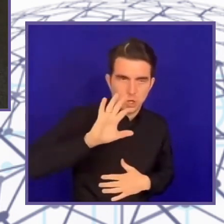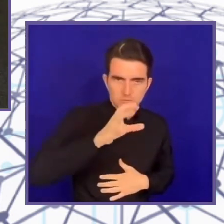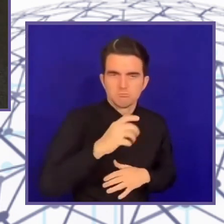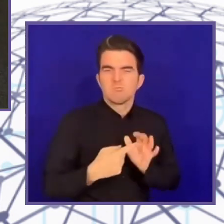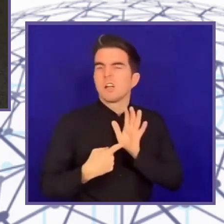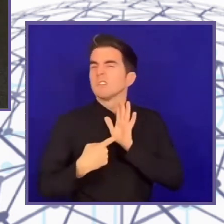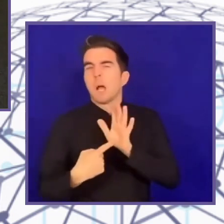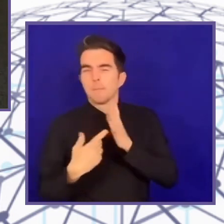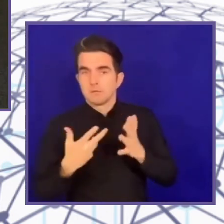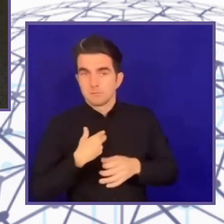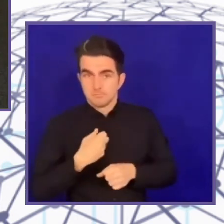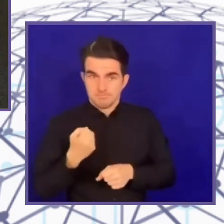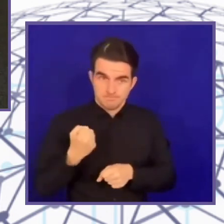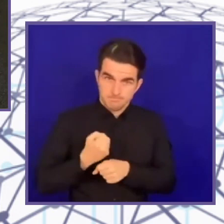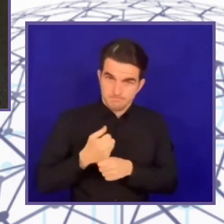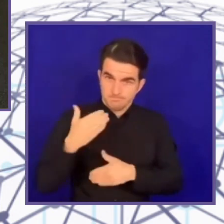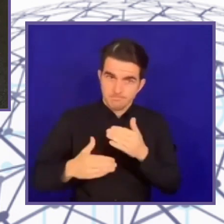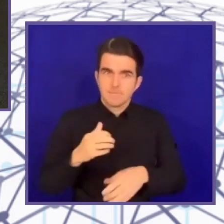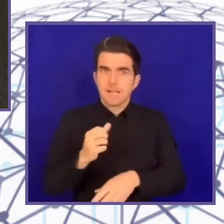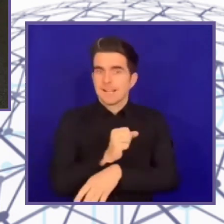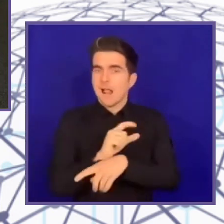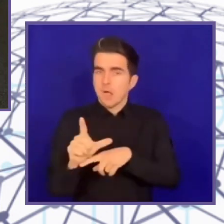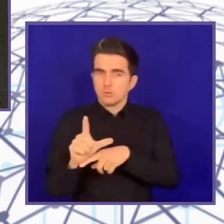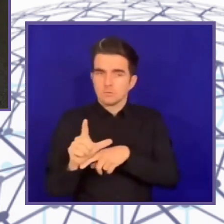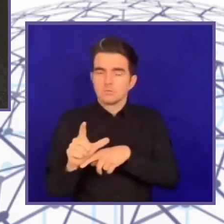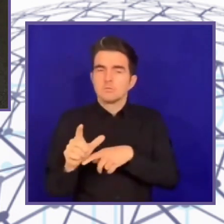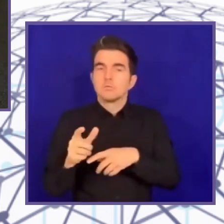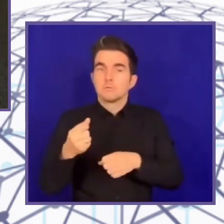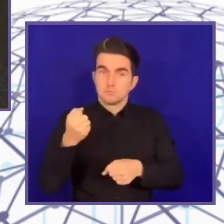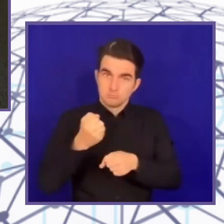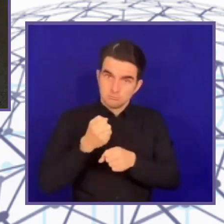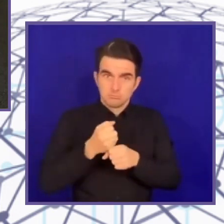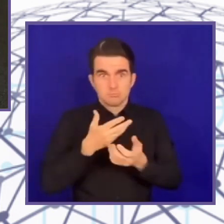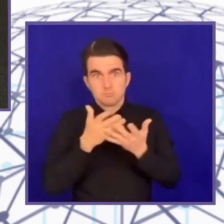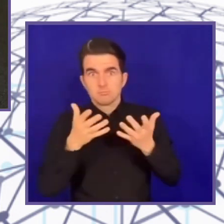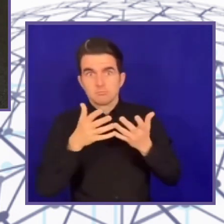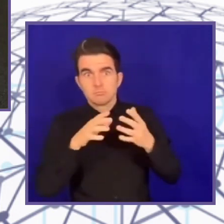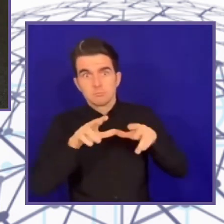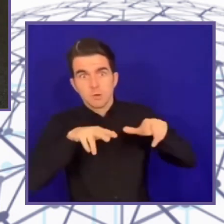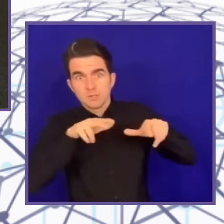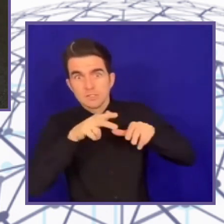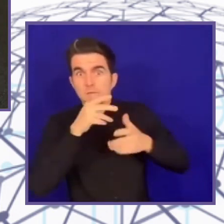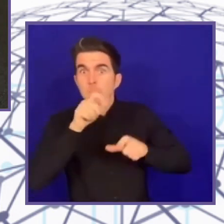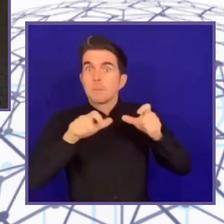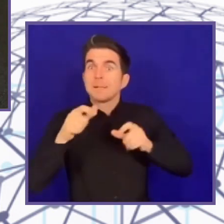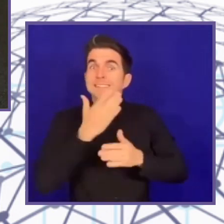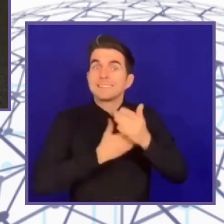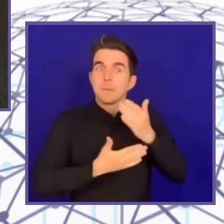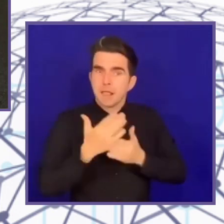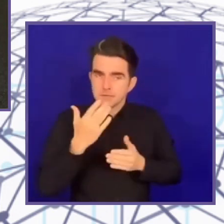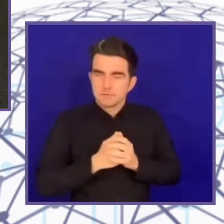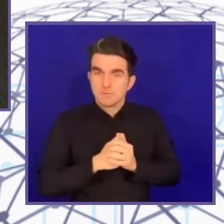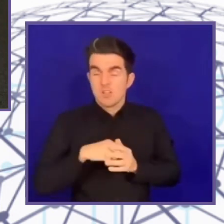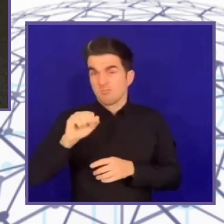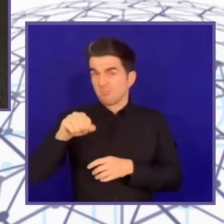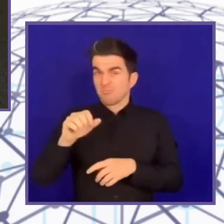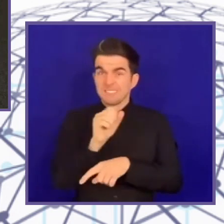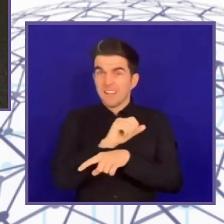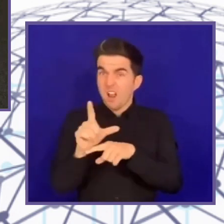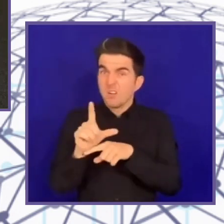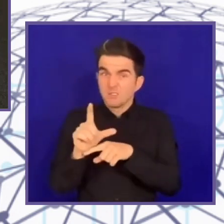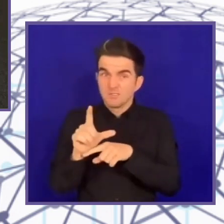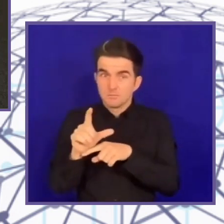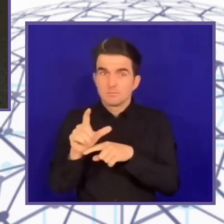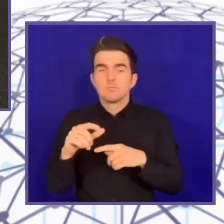and yes. In Sierra Leone, we'd also be talking to individual users, for example,